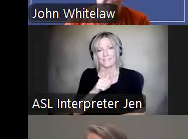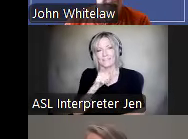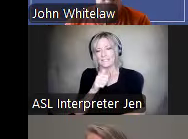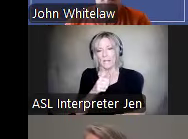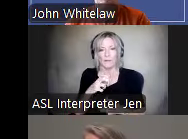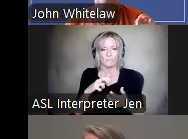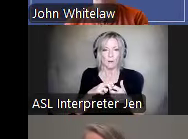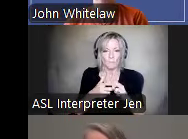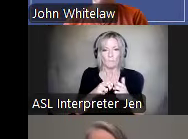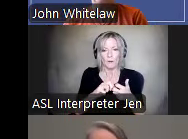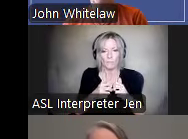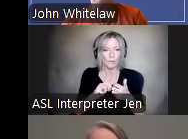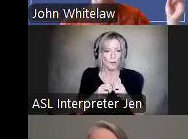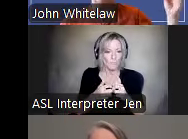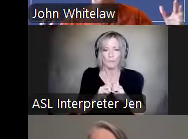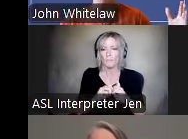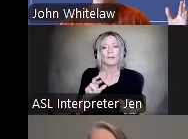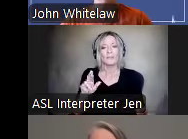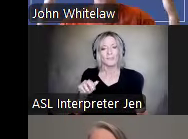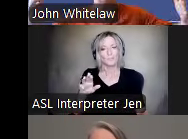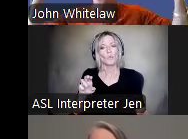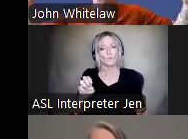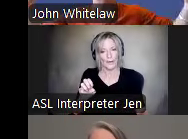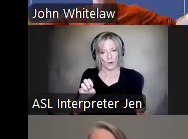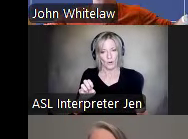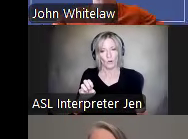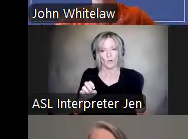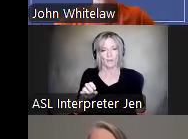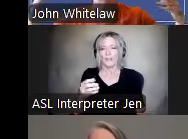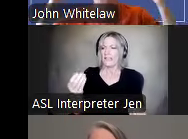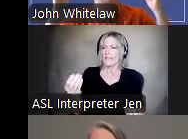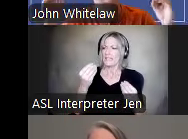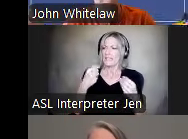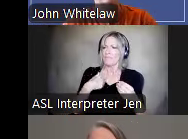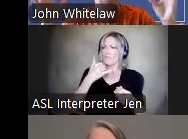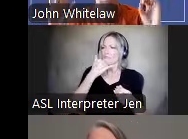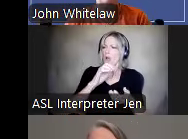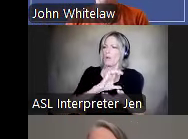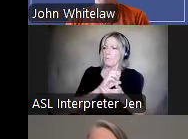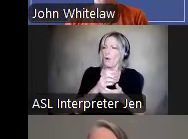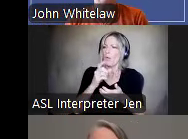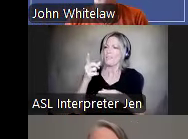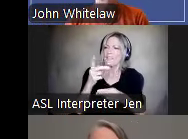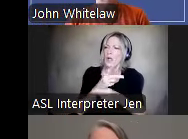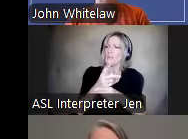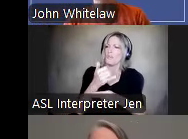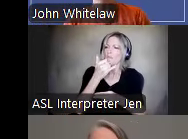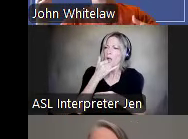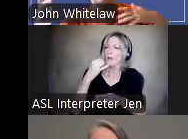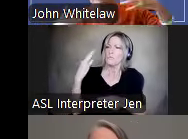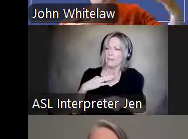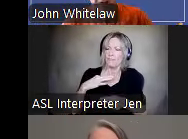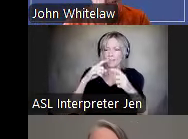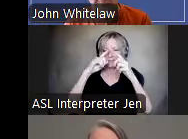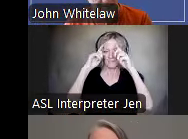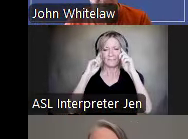see. It's very unusual that the issue is they're giving me the wrong amount. They've calculated the wrong amount of benefits. Now, they may have